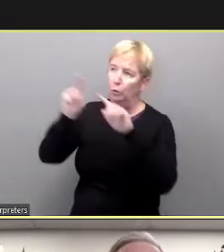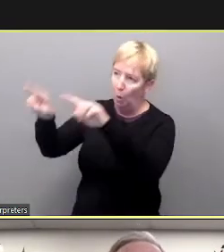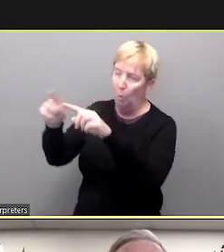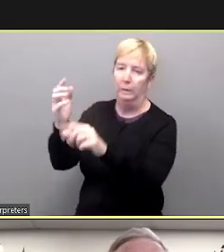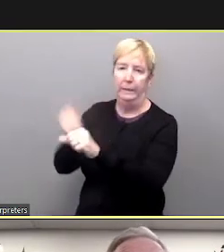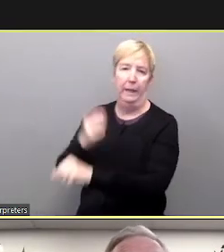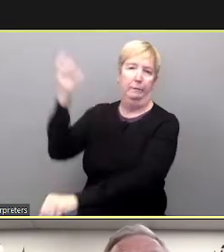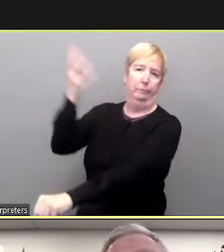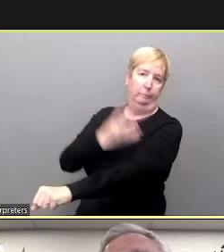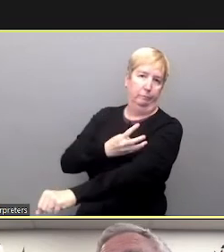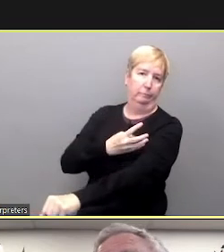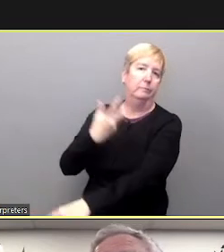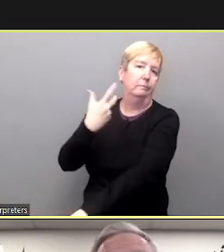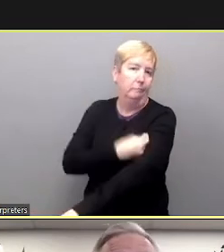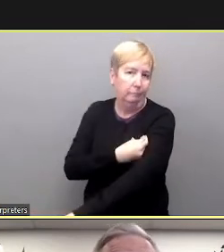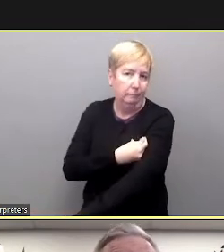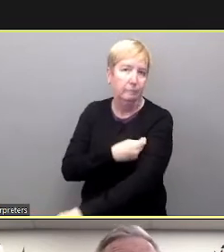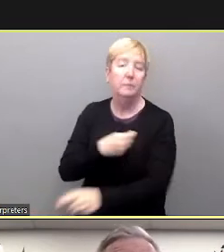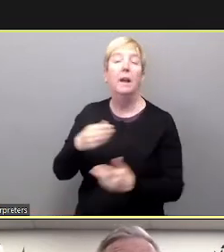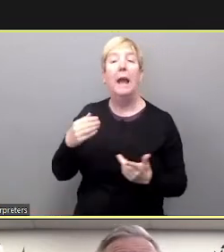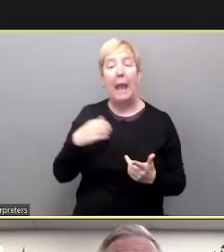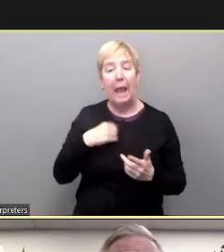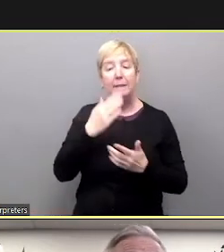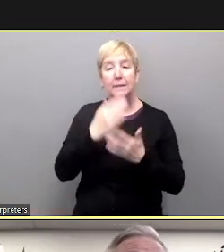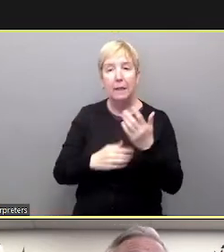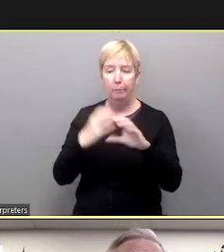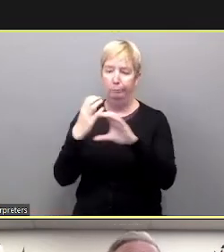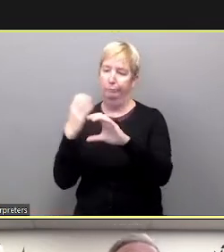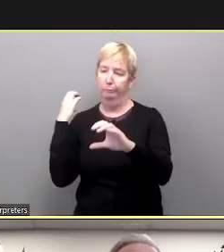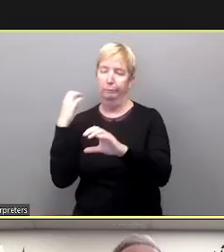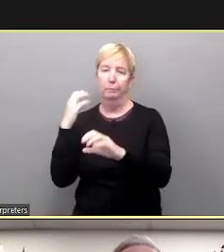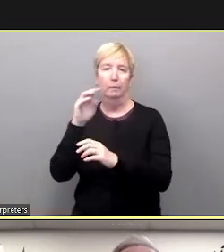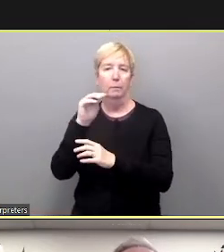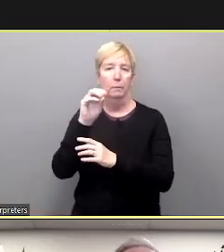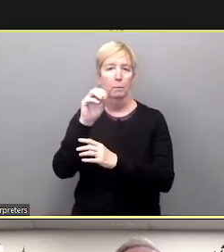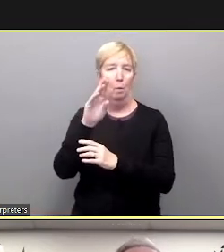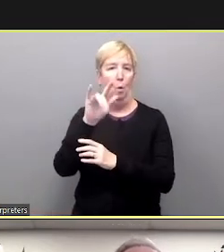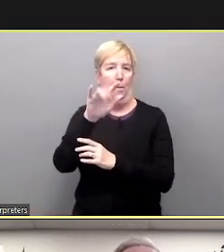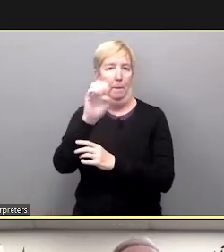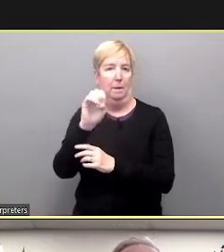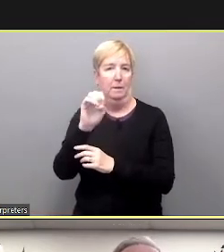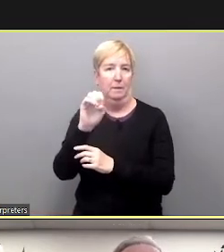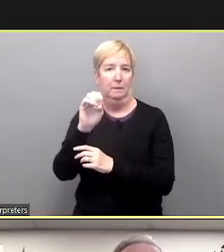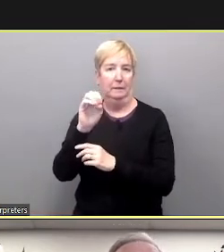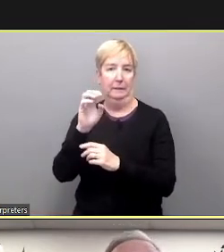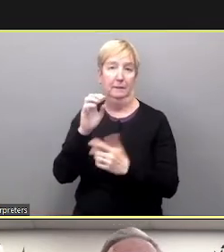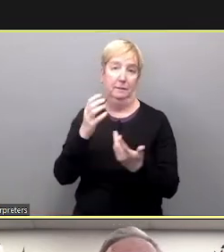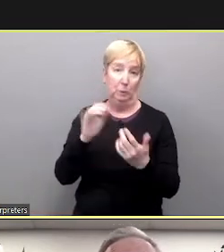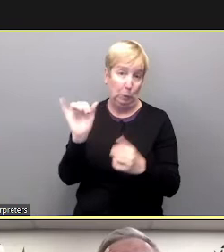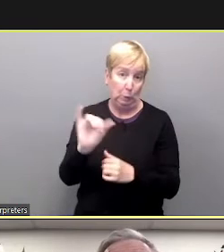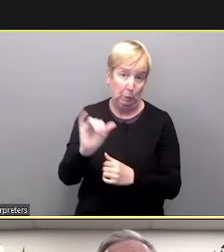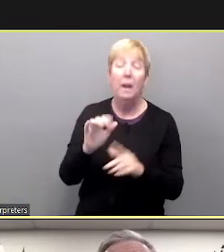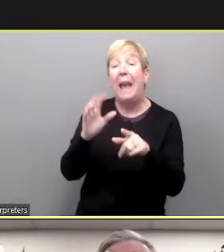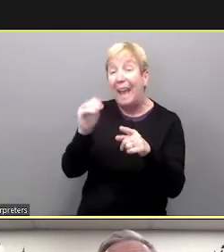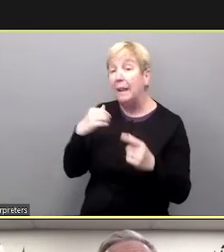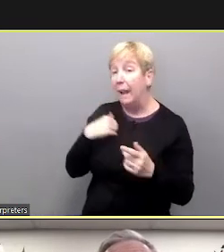delivering Regeneron, and we even had a patient who received a dose of Regeneron in a nursing home.